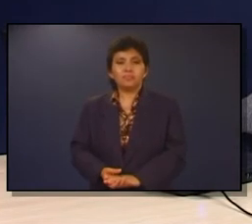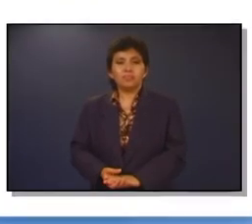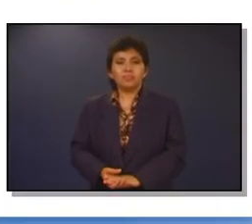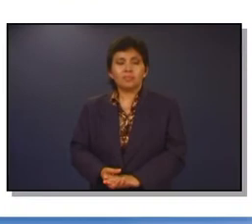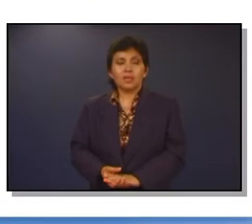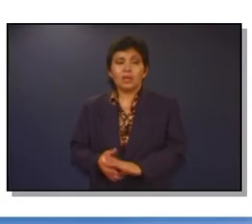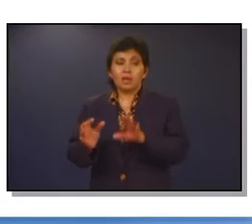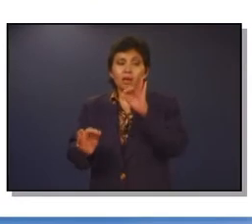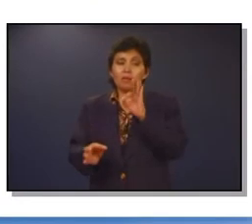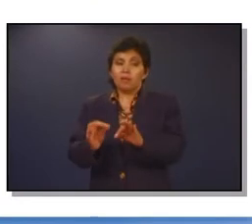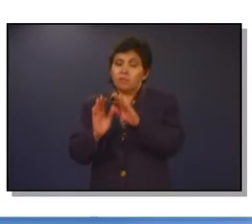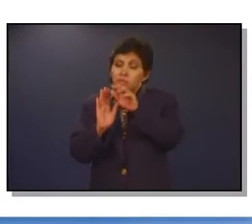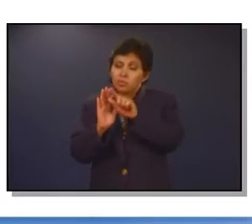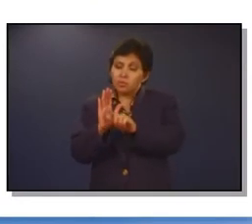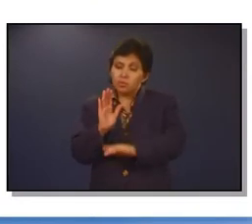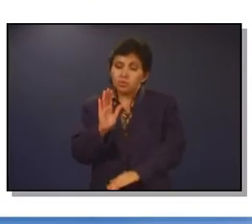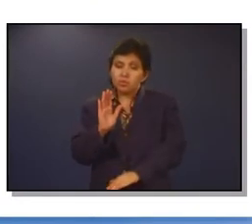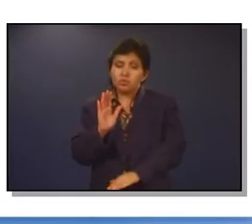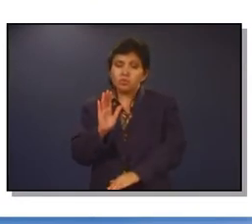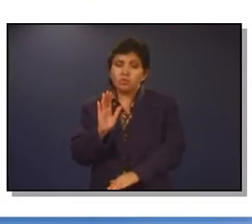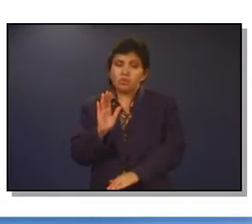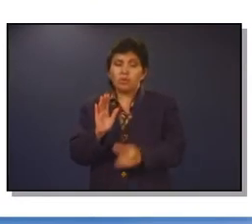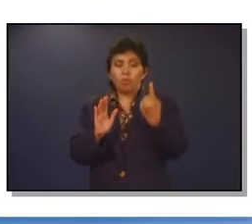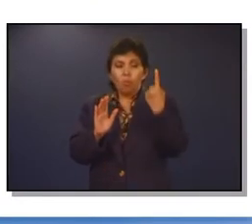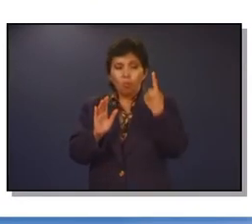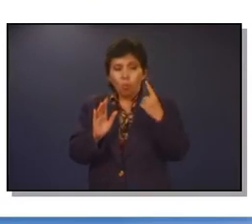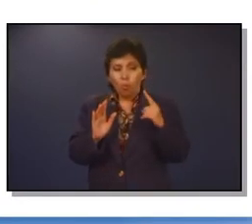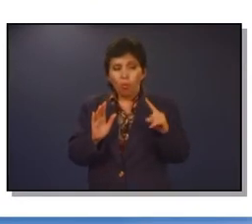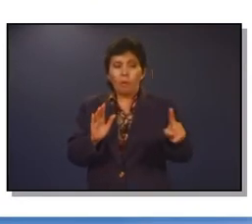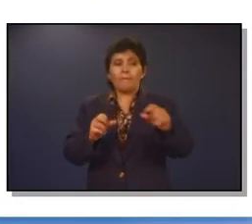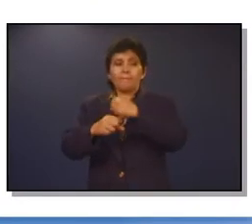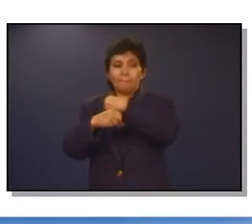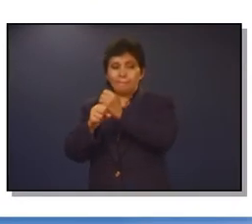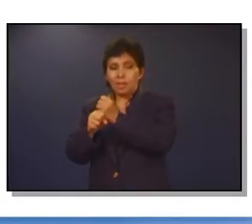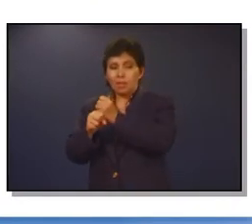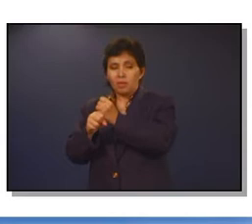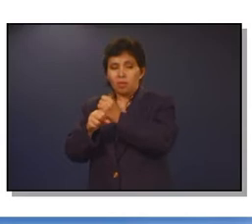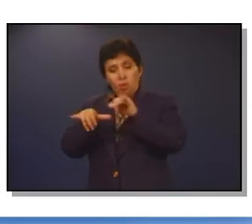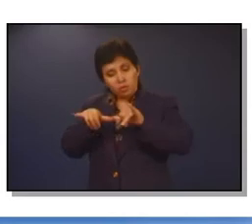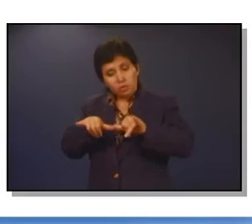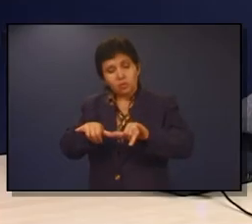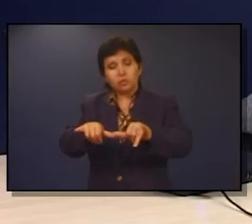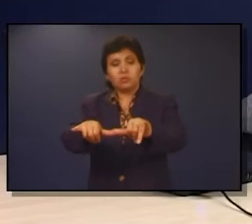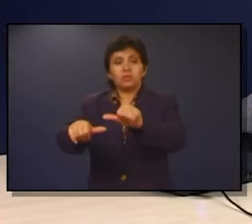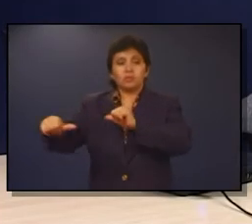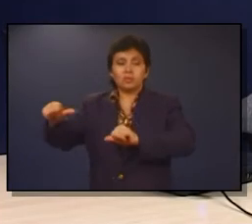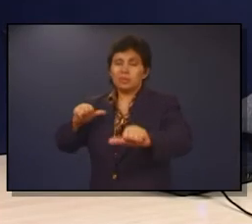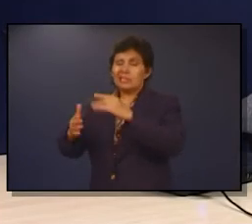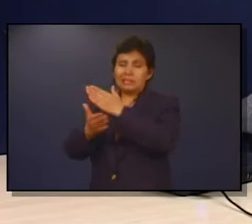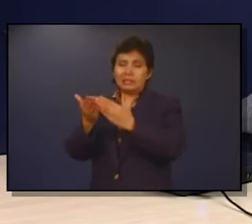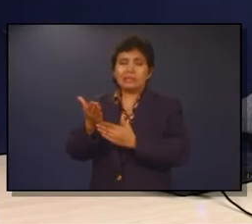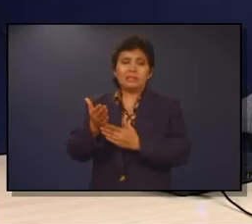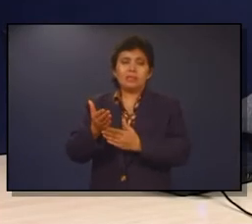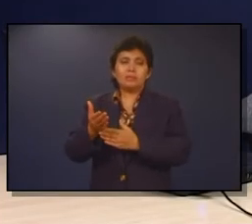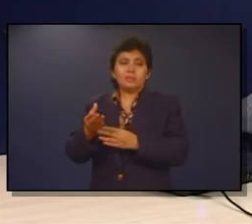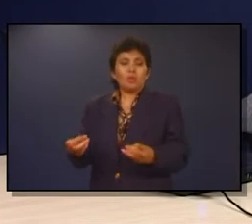Now, if it's low, the only attitude can be taken to make spontaneous action. Some people, they make quick action. They do